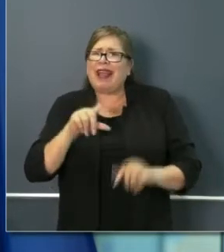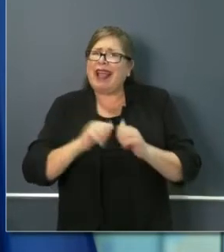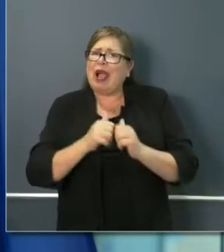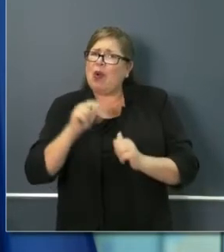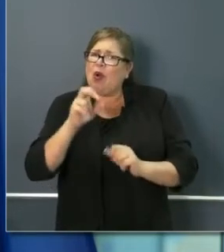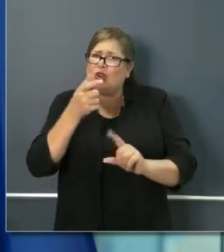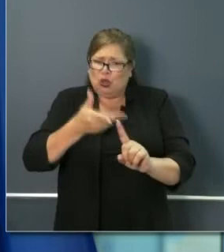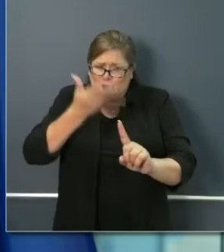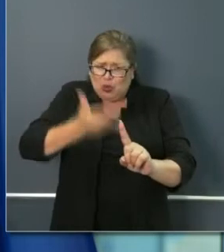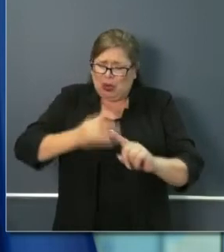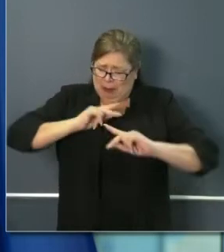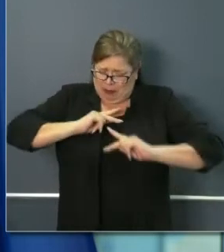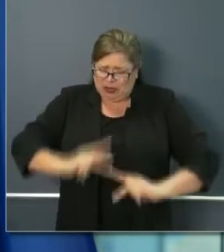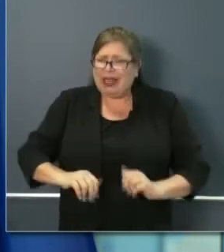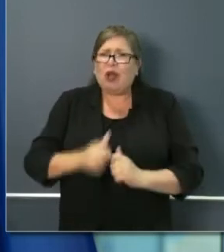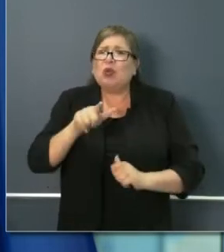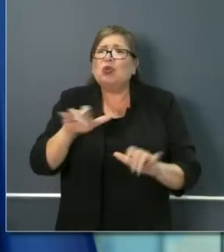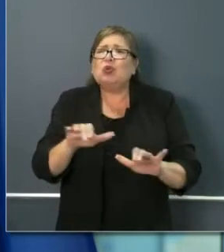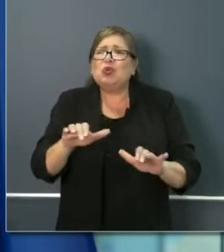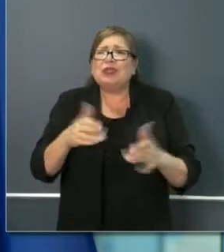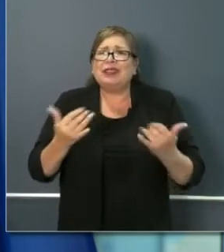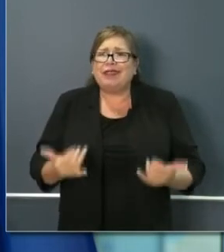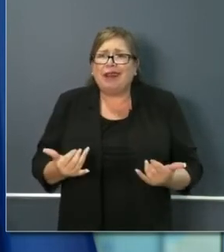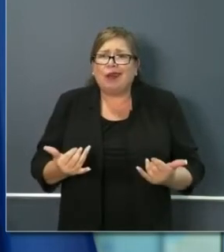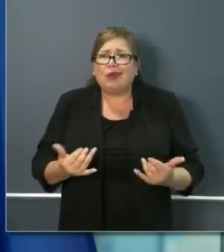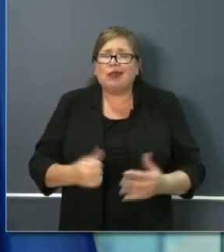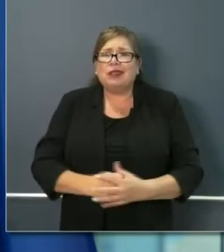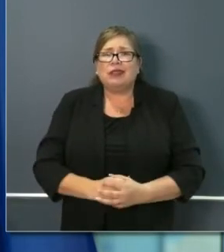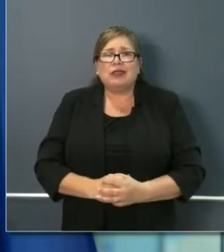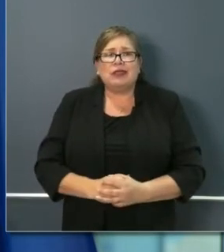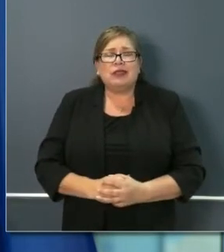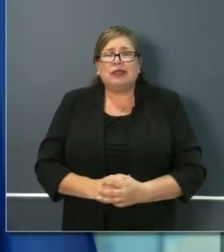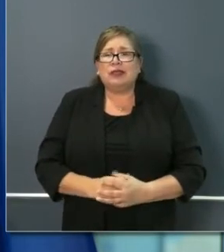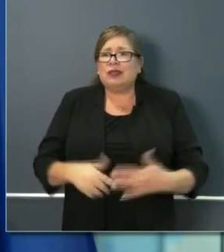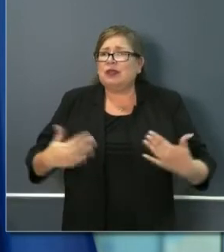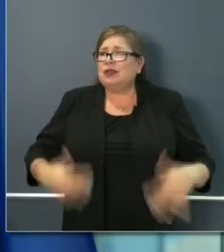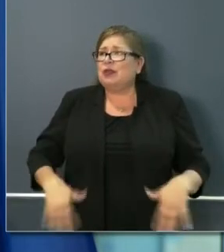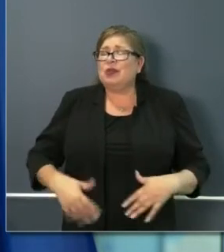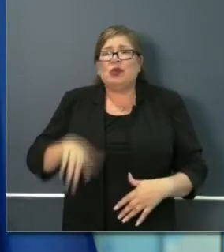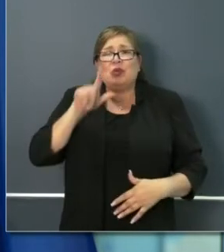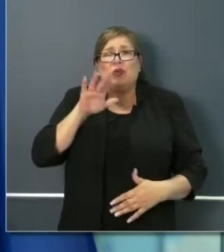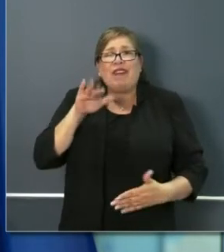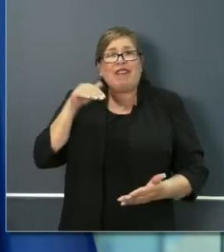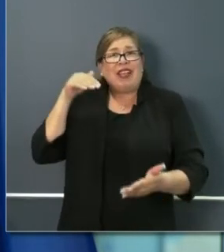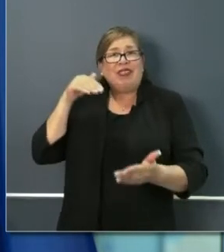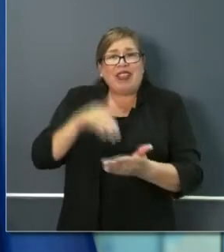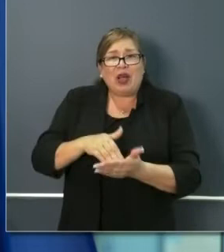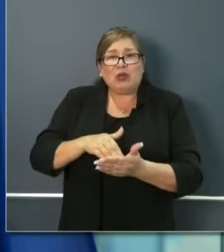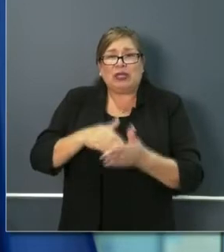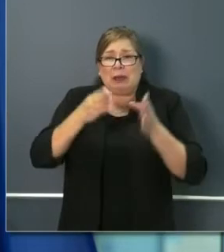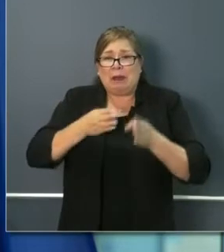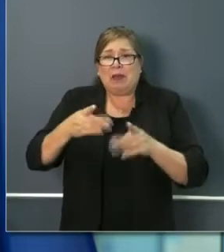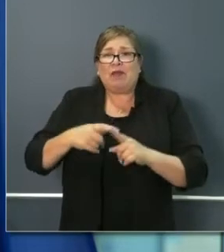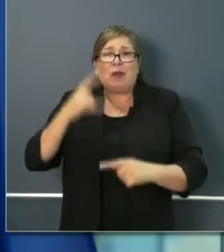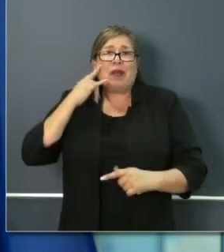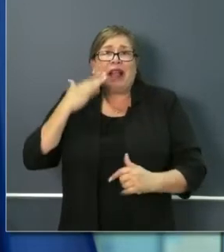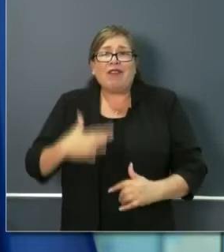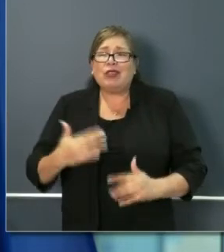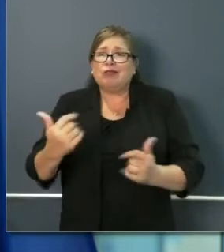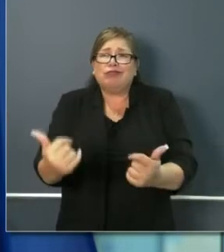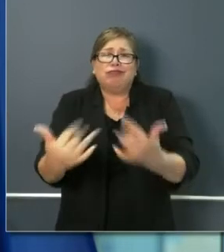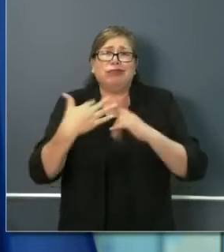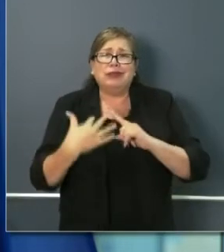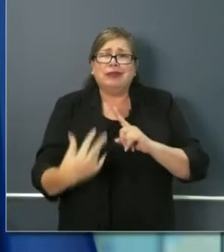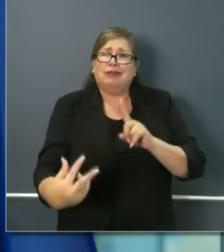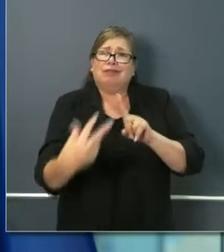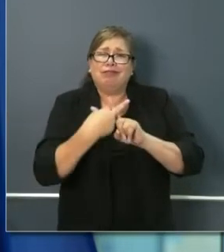the extraordinary, as you mentioned, 25,000 Californians coming forward and all the different Californians coming in all different